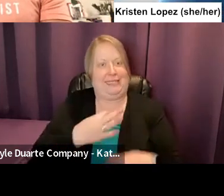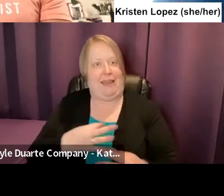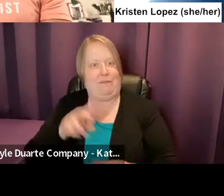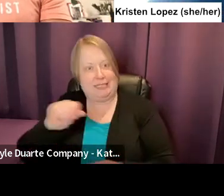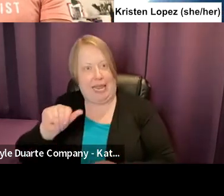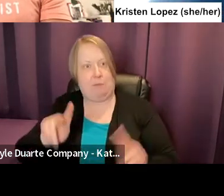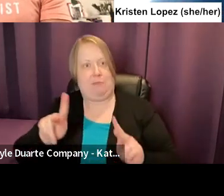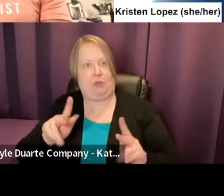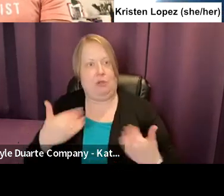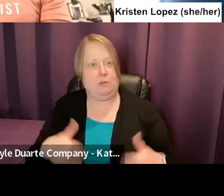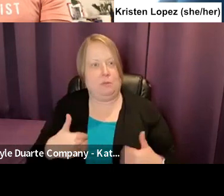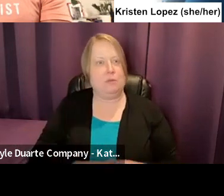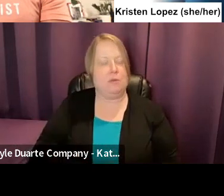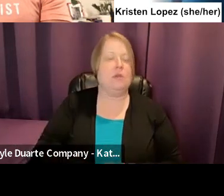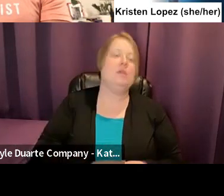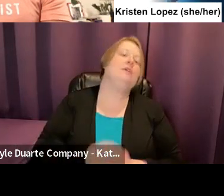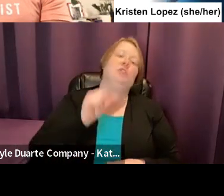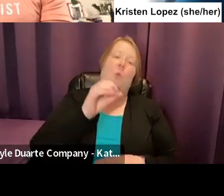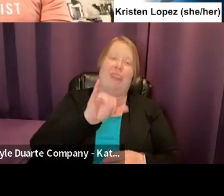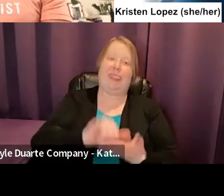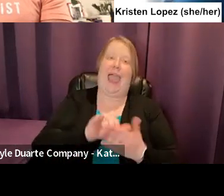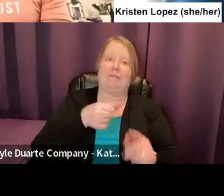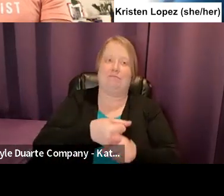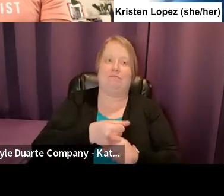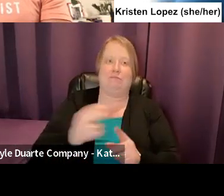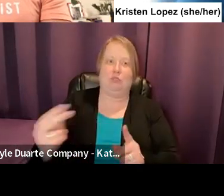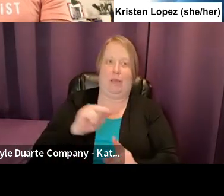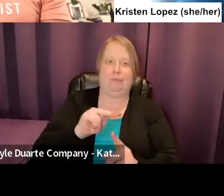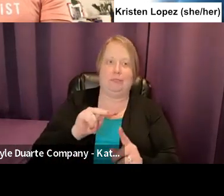So I think that really affects perceptions overall.